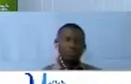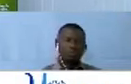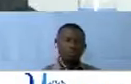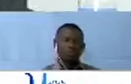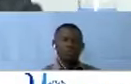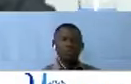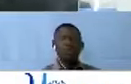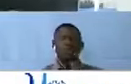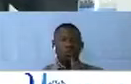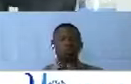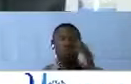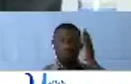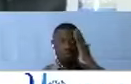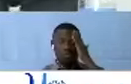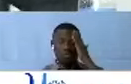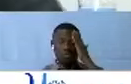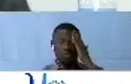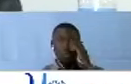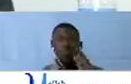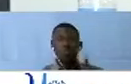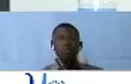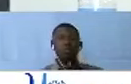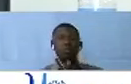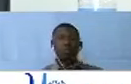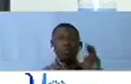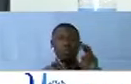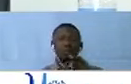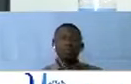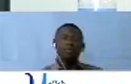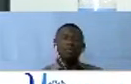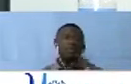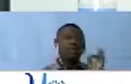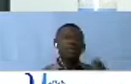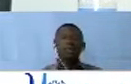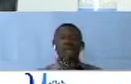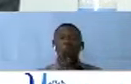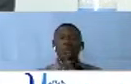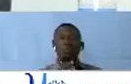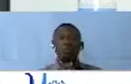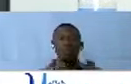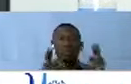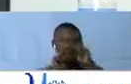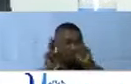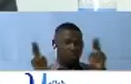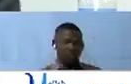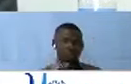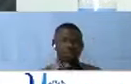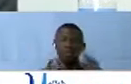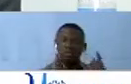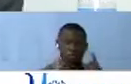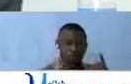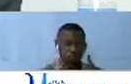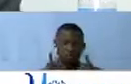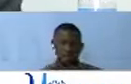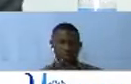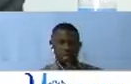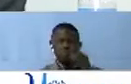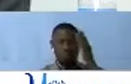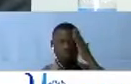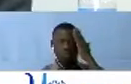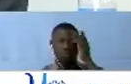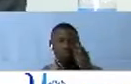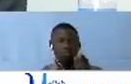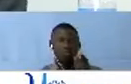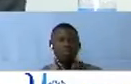So you should be familiar with the relevant international instruments. So I want to be able to do that for now.